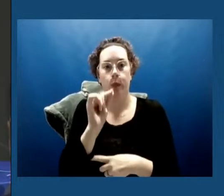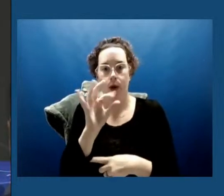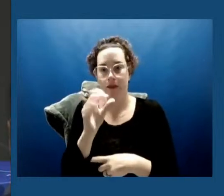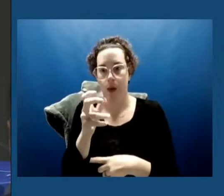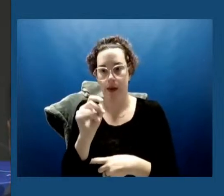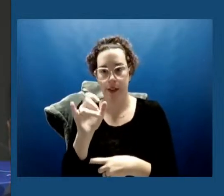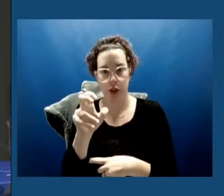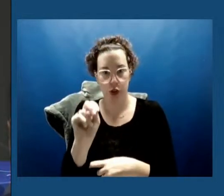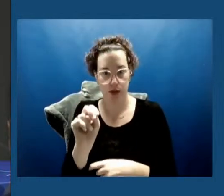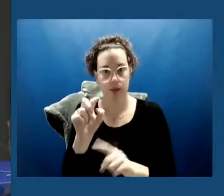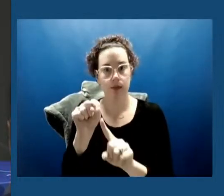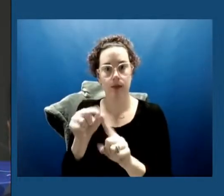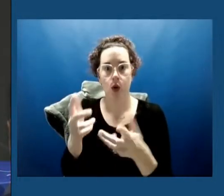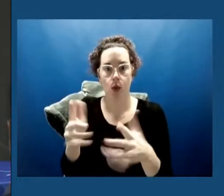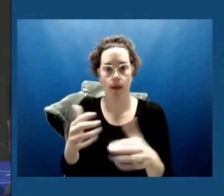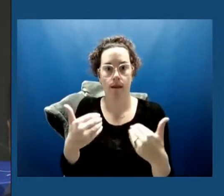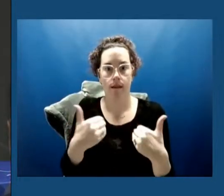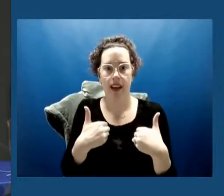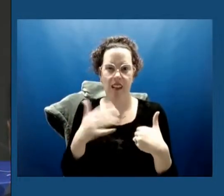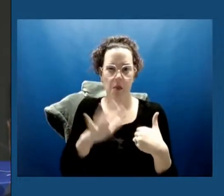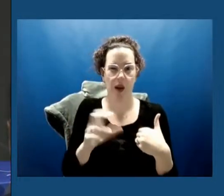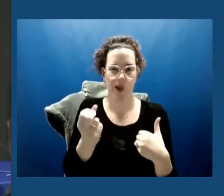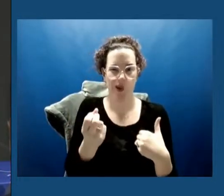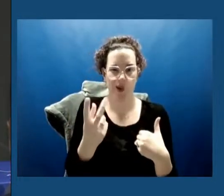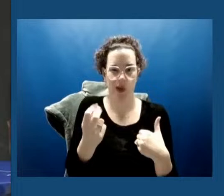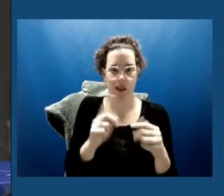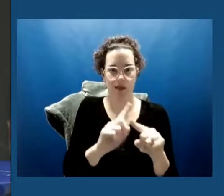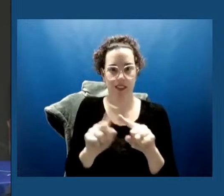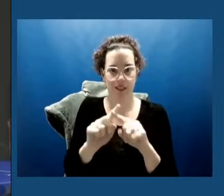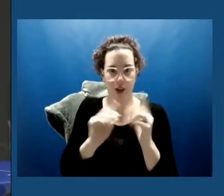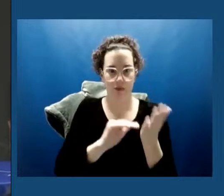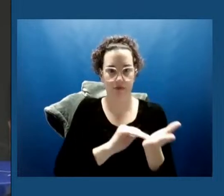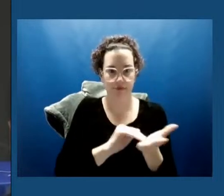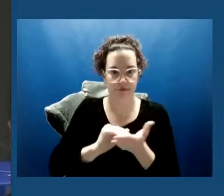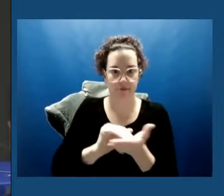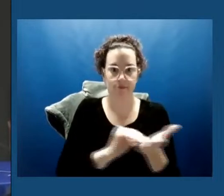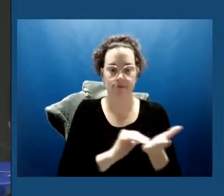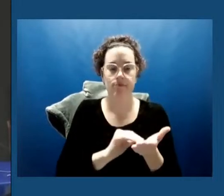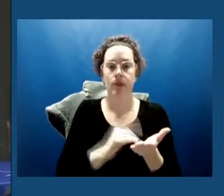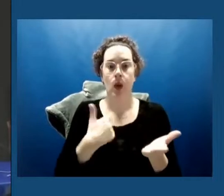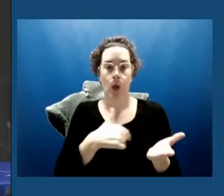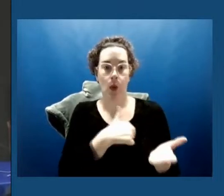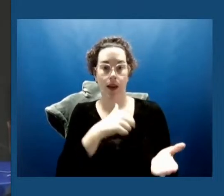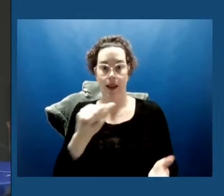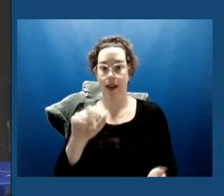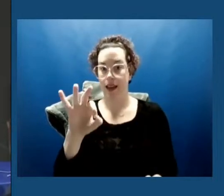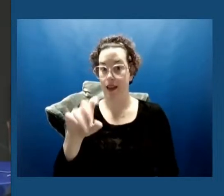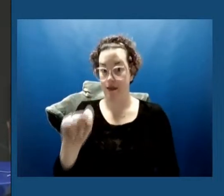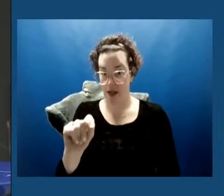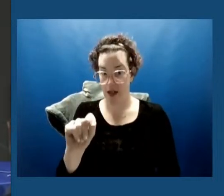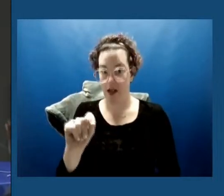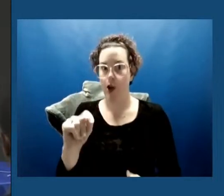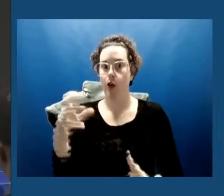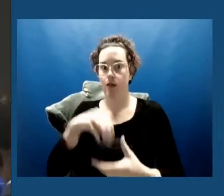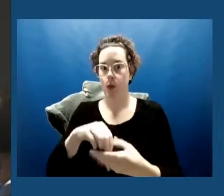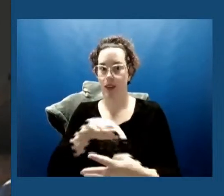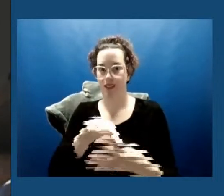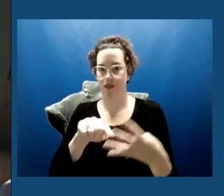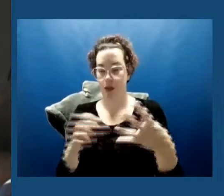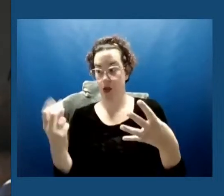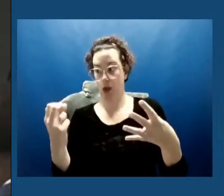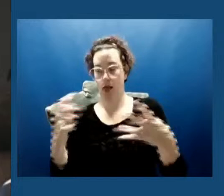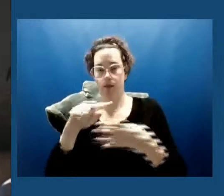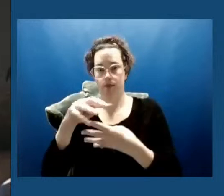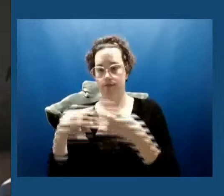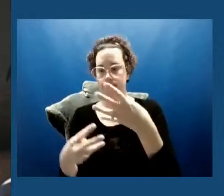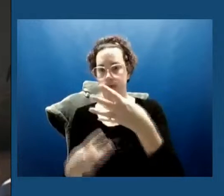about 12 pilots, of which we, AFT, are in the midst of 4 of those 12 pilots. We've done